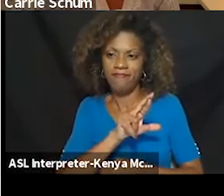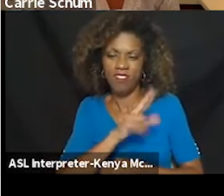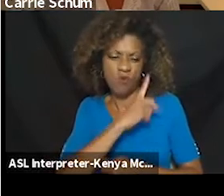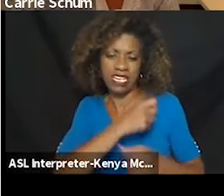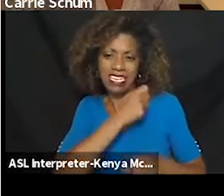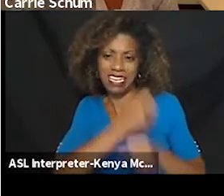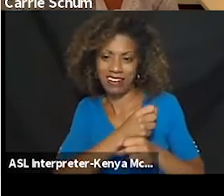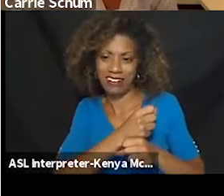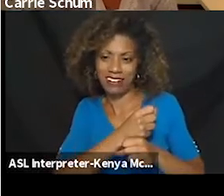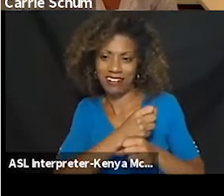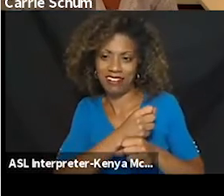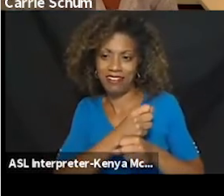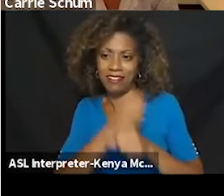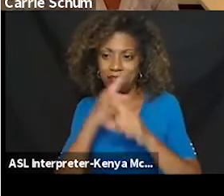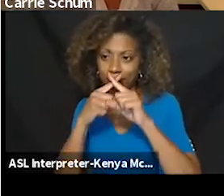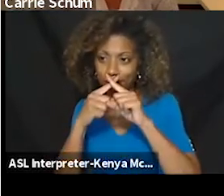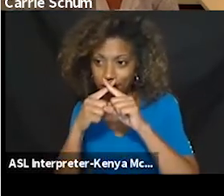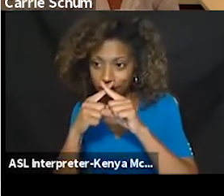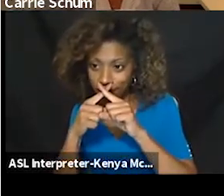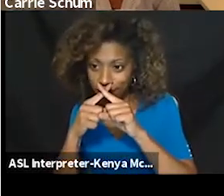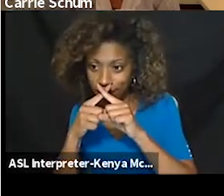Oh, you're muted, Carlos.